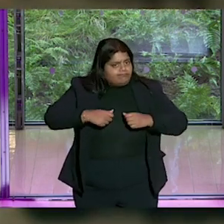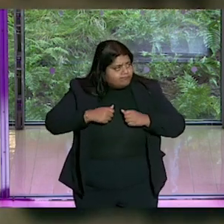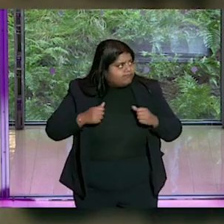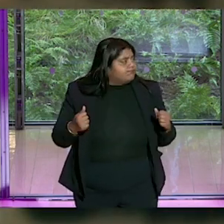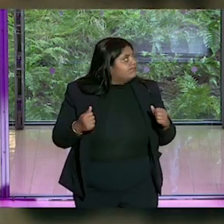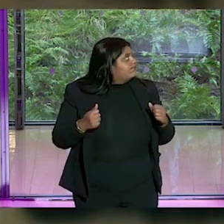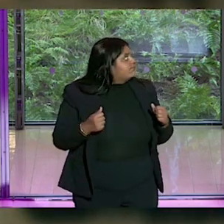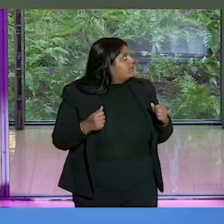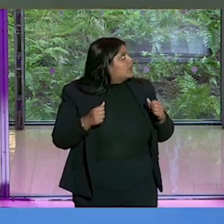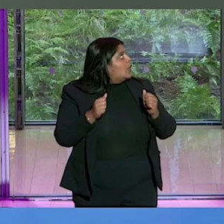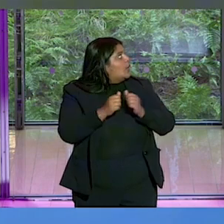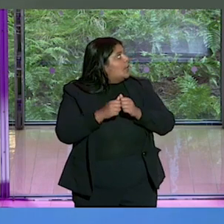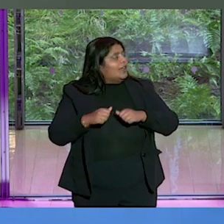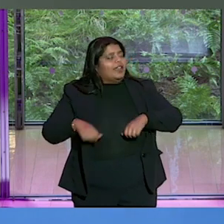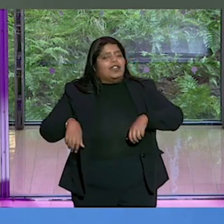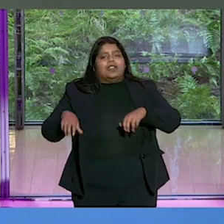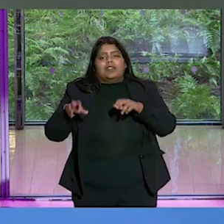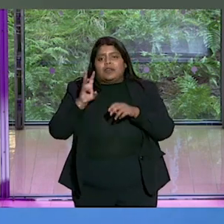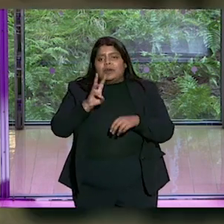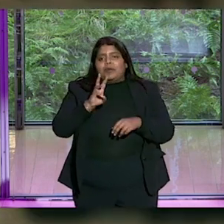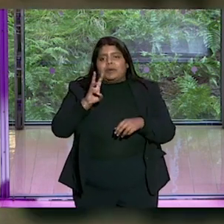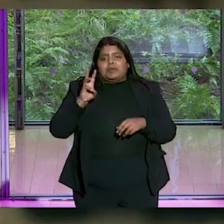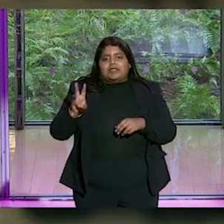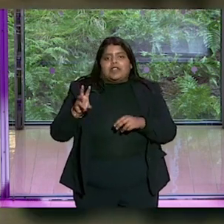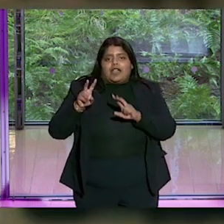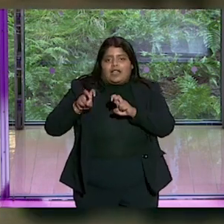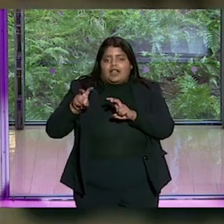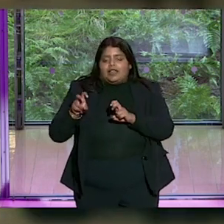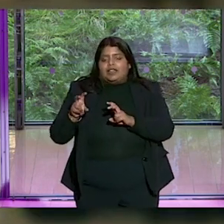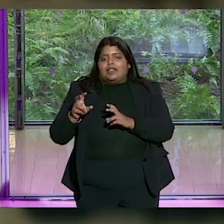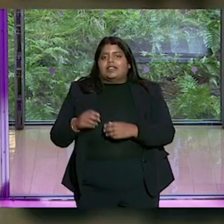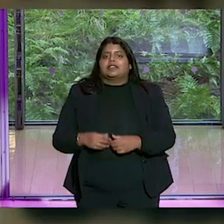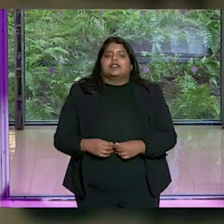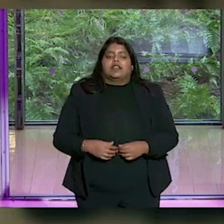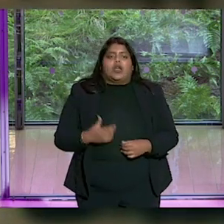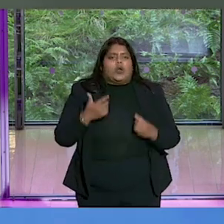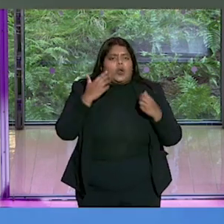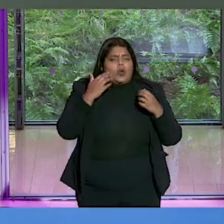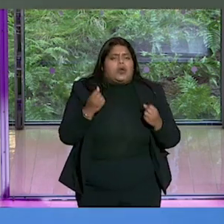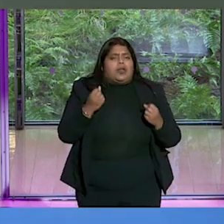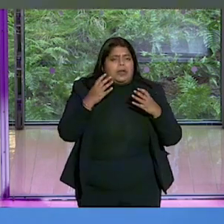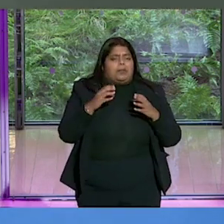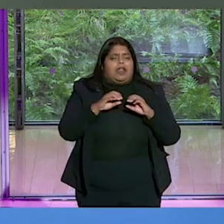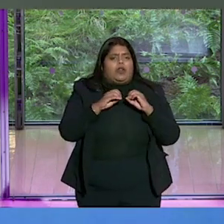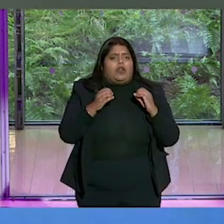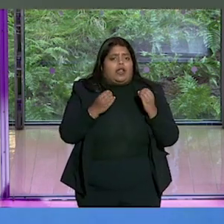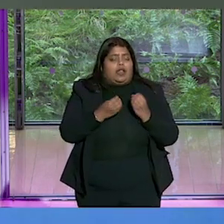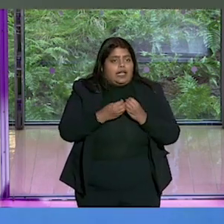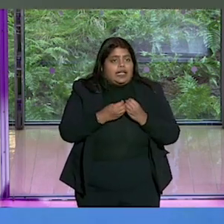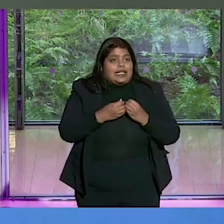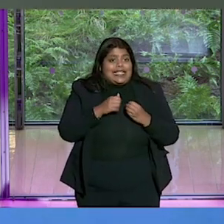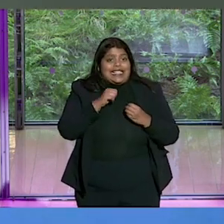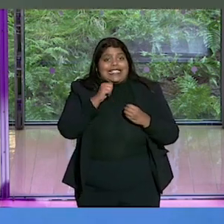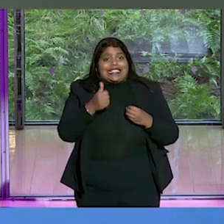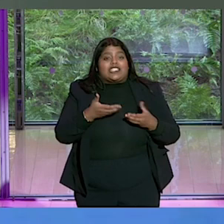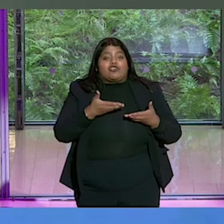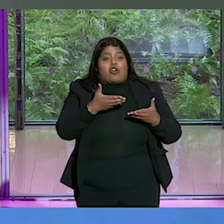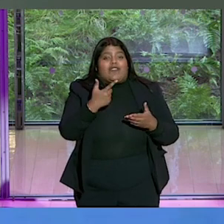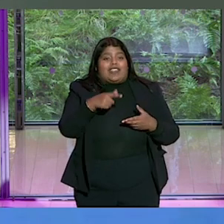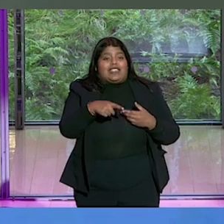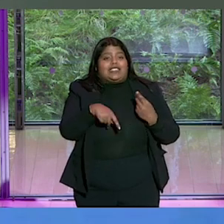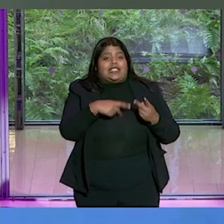website analytics. We know that many organizations didn't leverage this data fully before, but